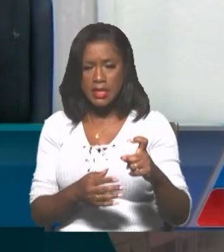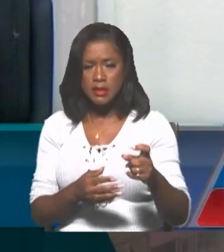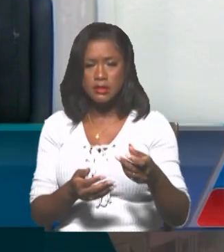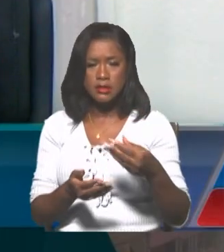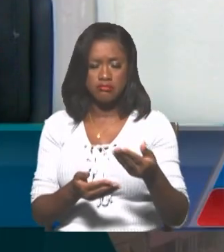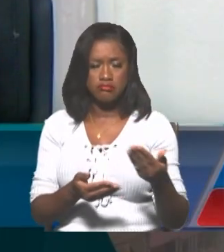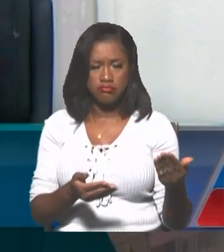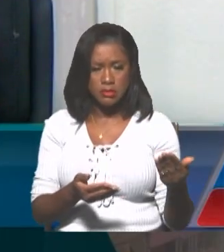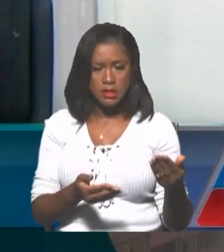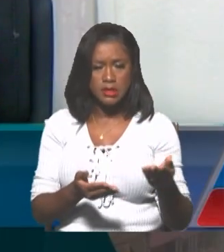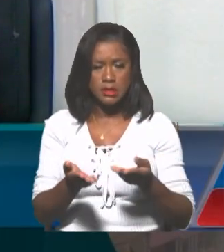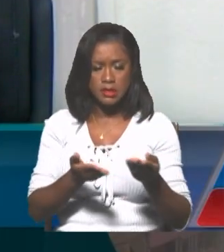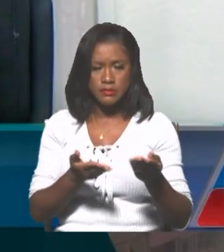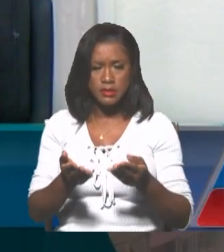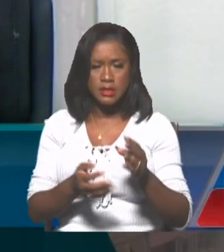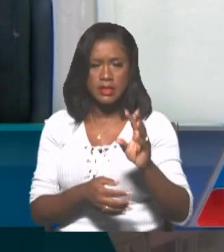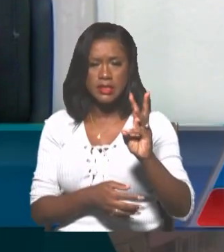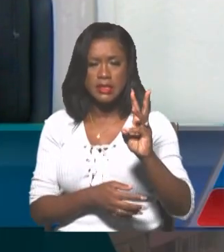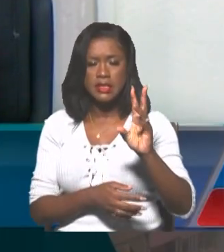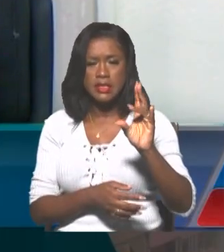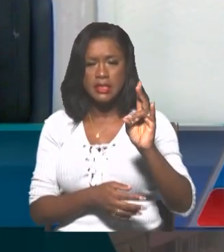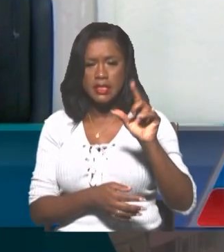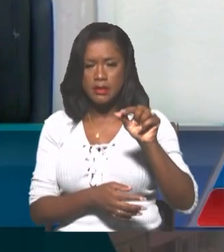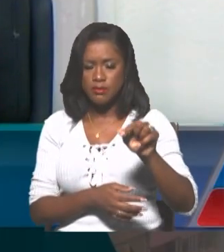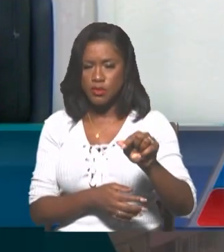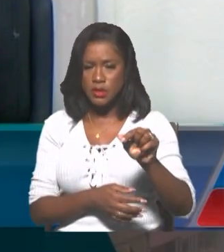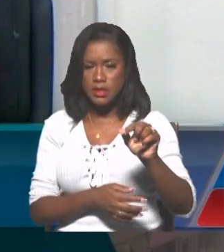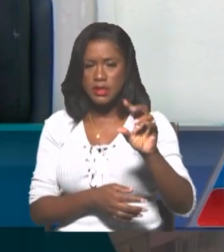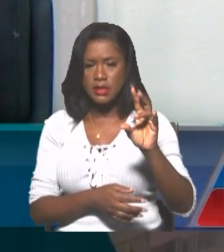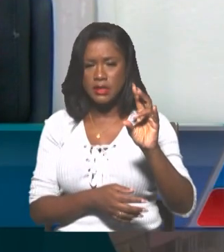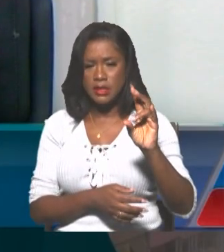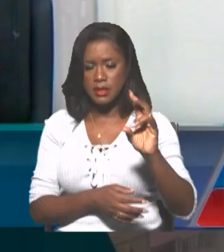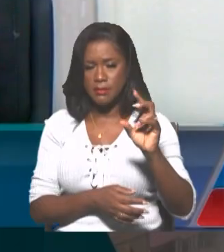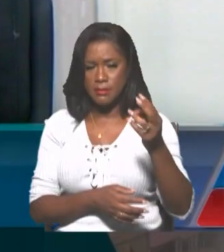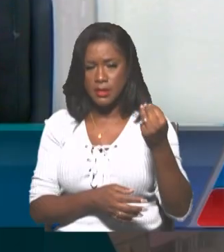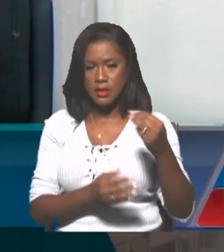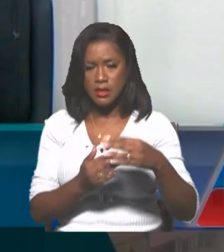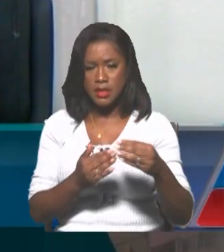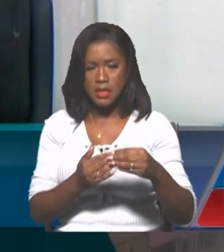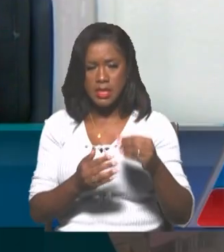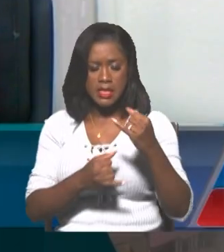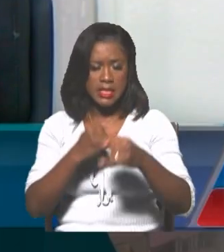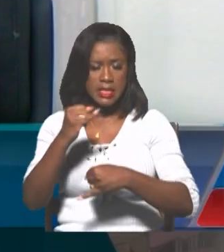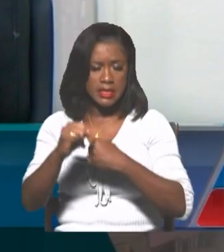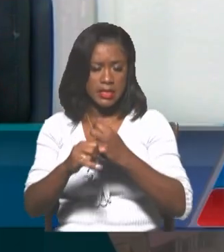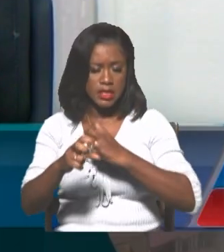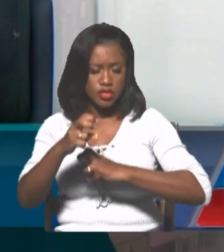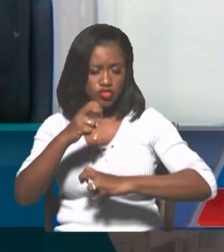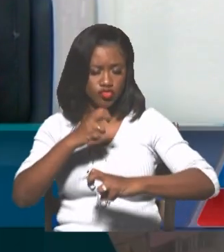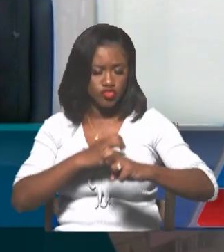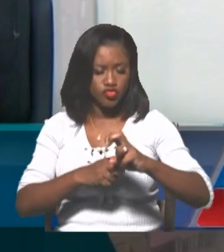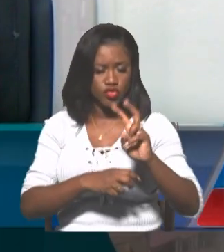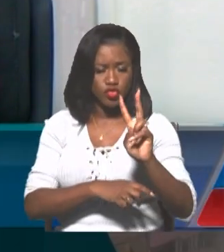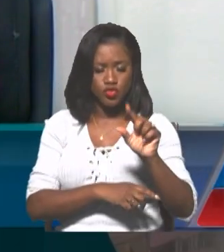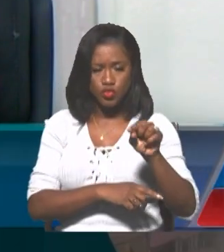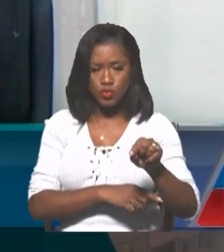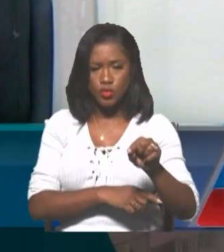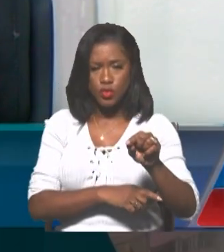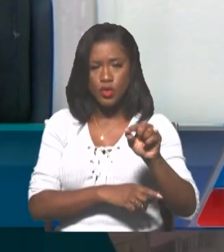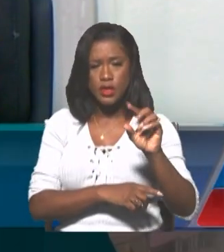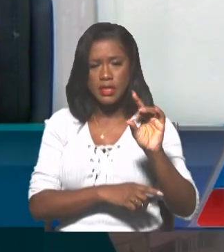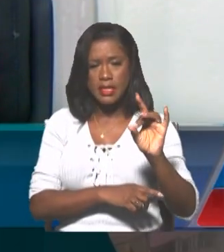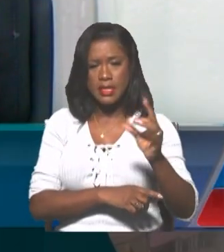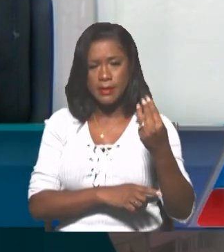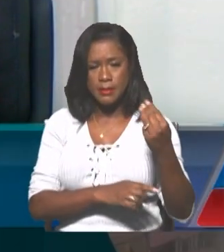services, $60.87 million. Taxes on international trade, $2.6 million.